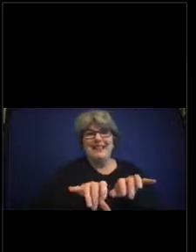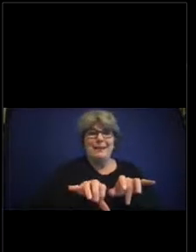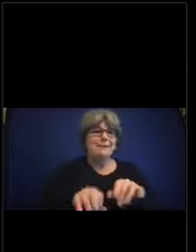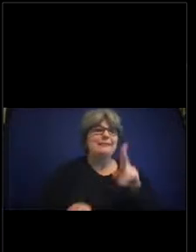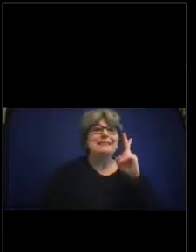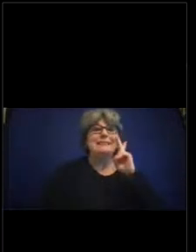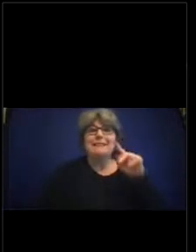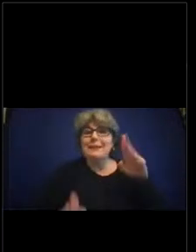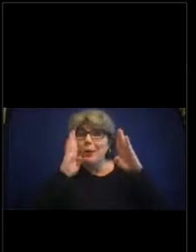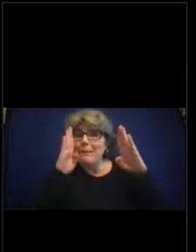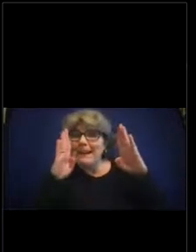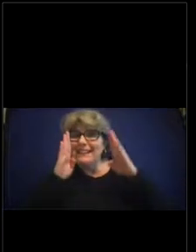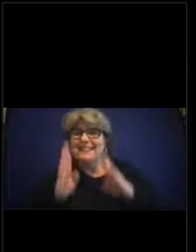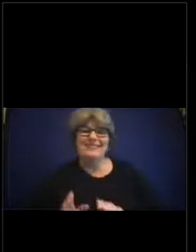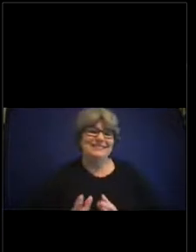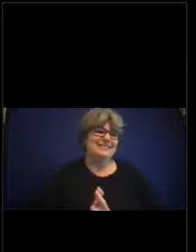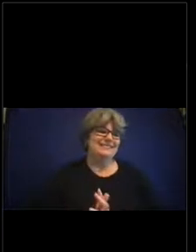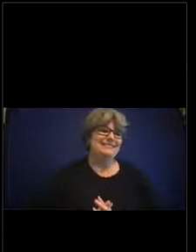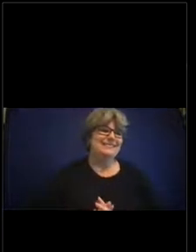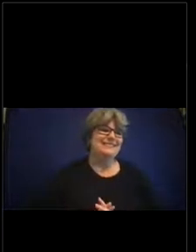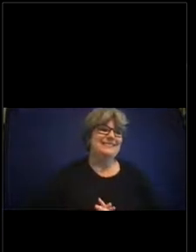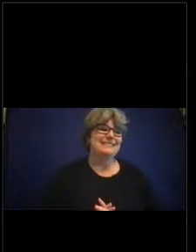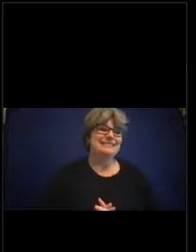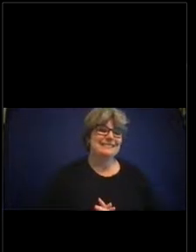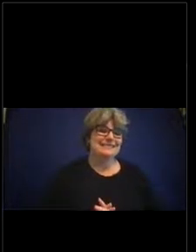were paying attention or not. Yeah.